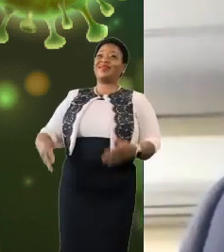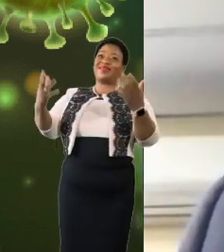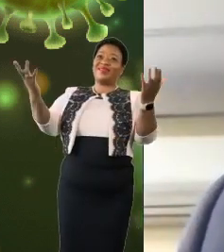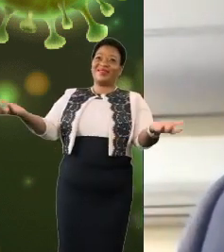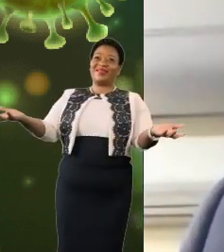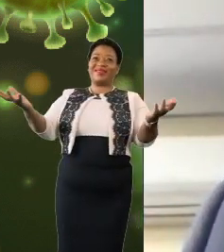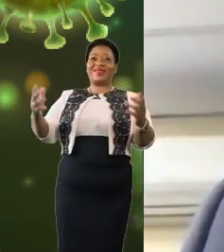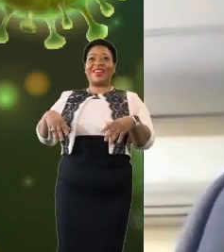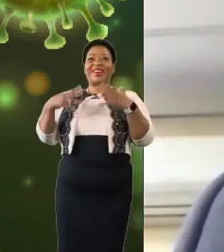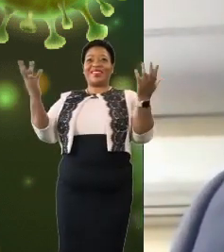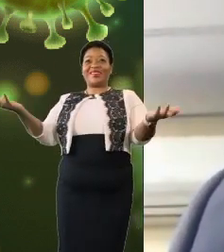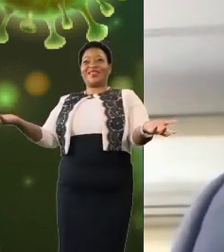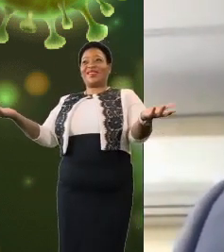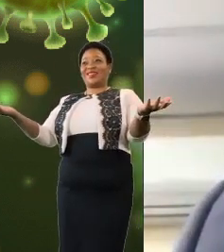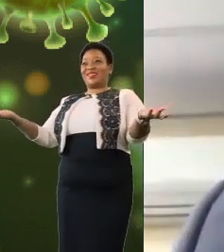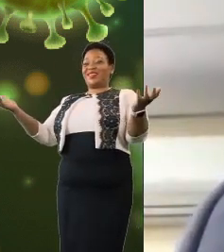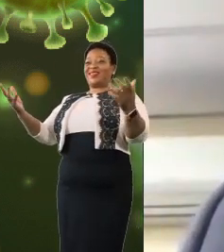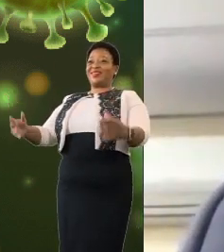everyone.